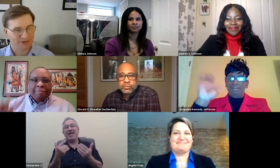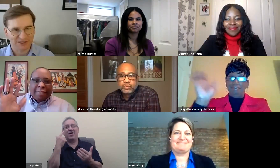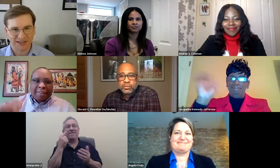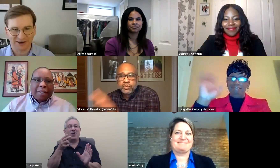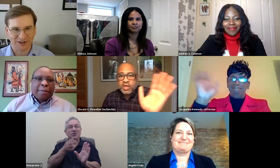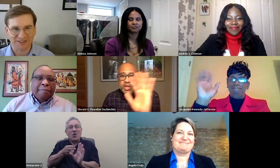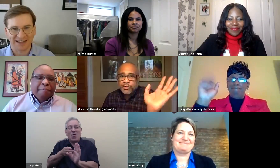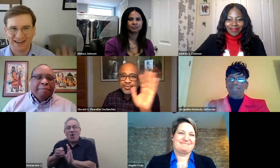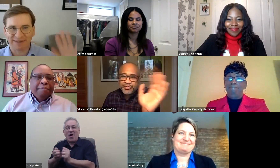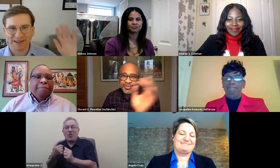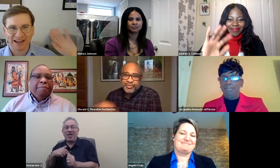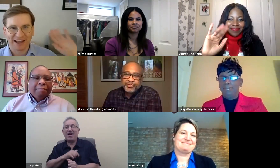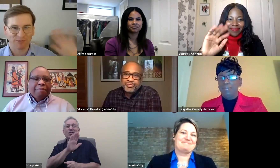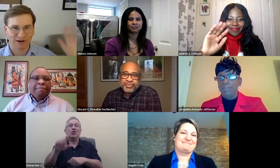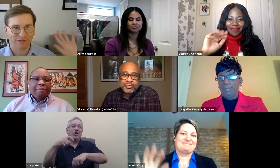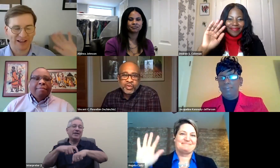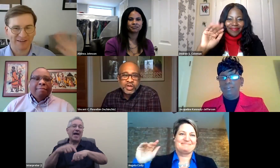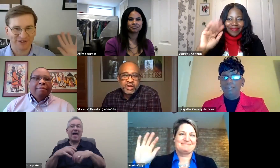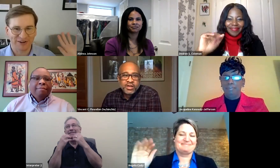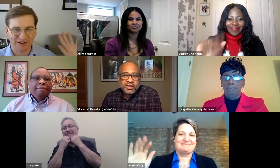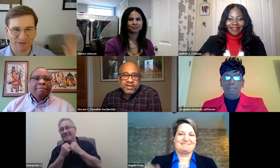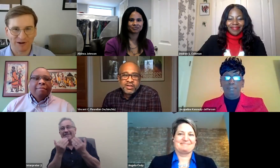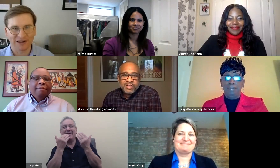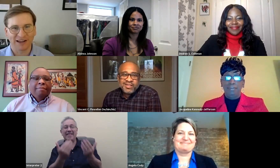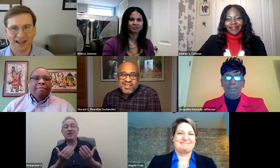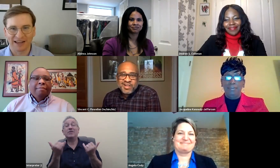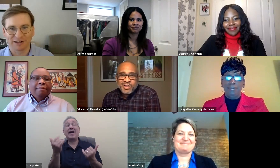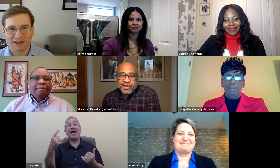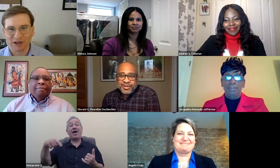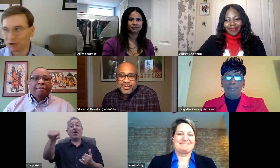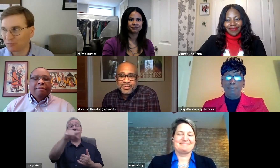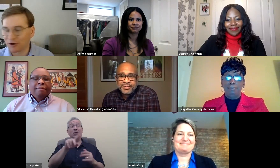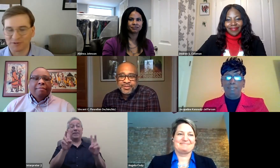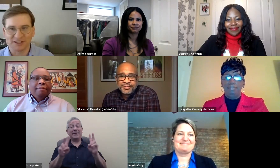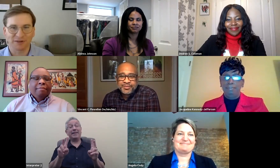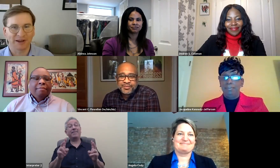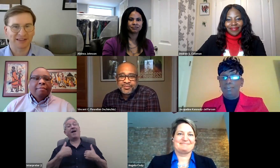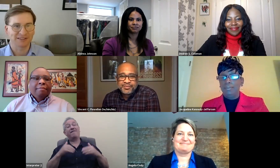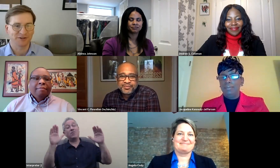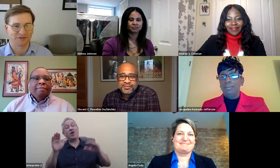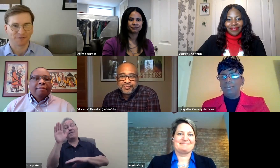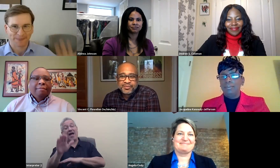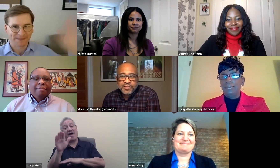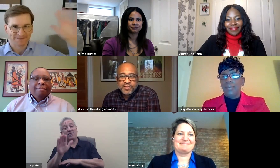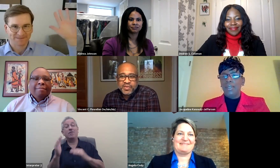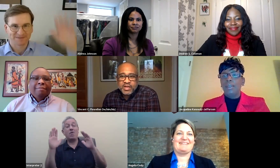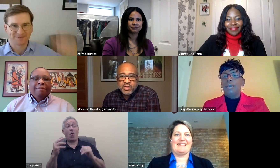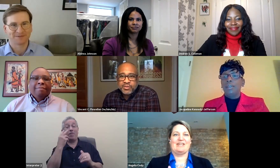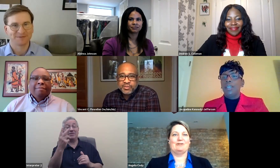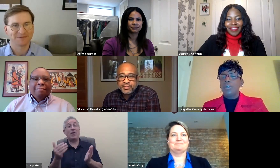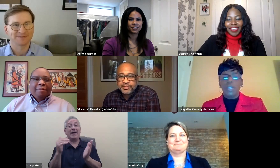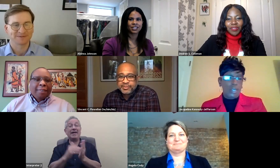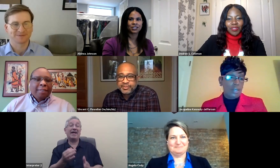Rodney. I appreciate all your time. Have a wonderful afternoon, everyone. And we hope to see you again soon.